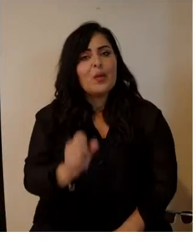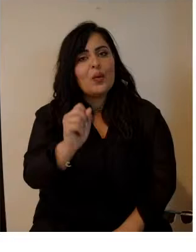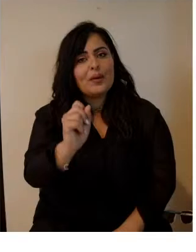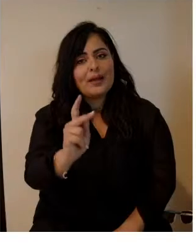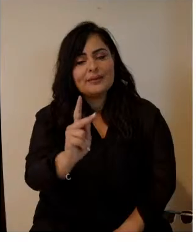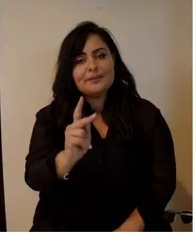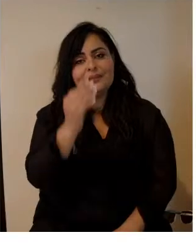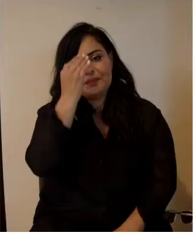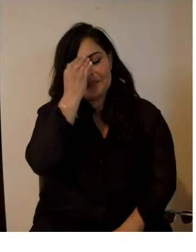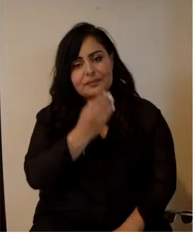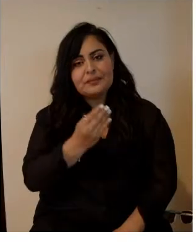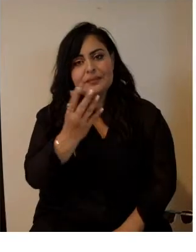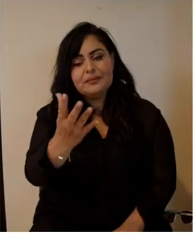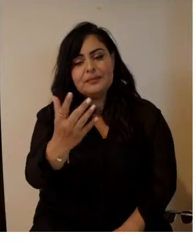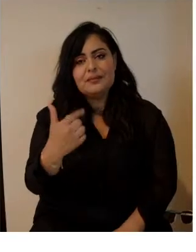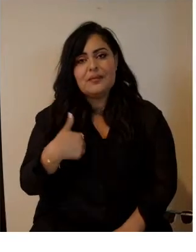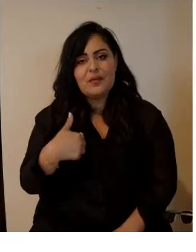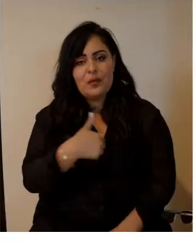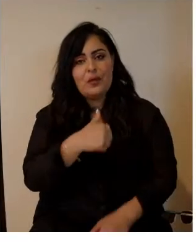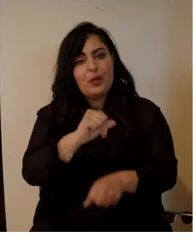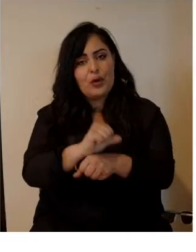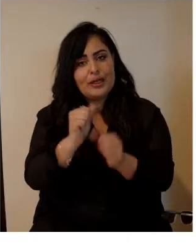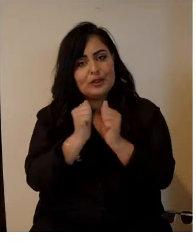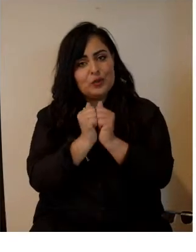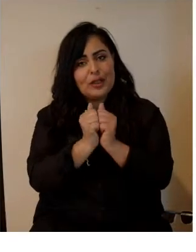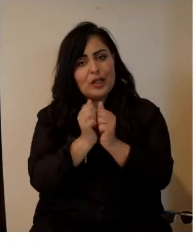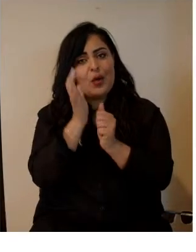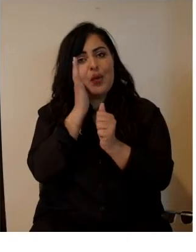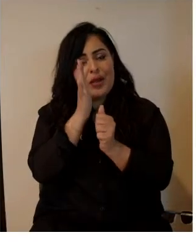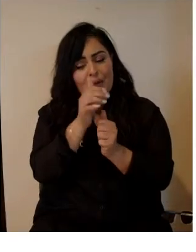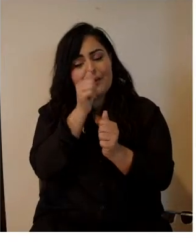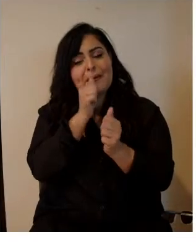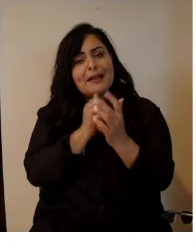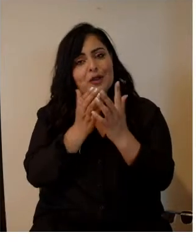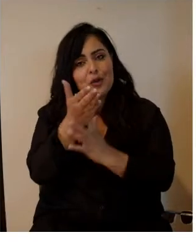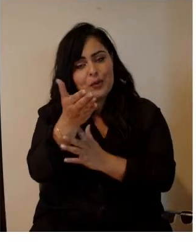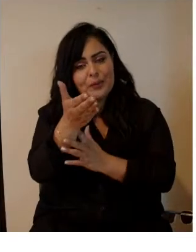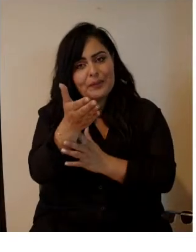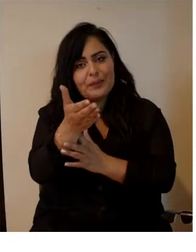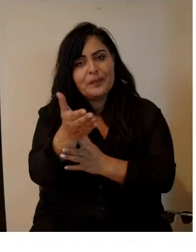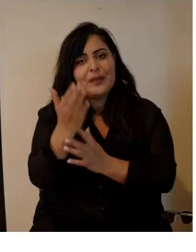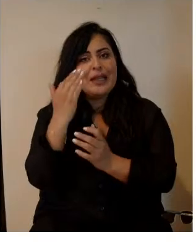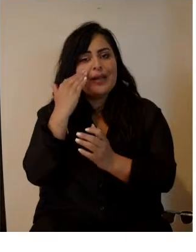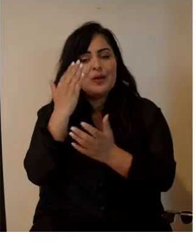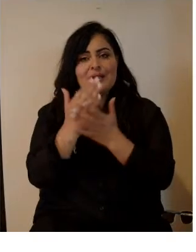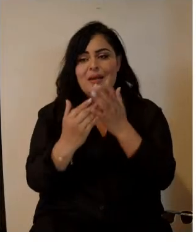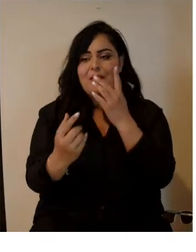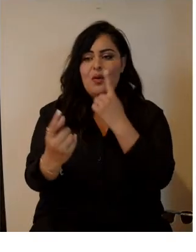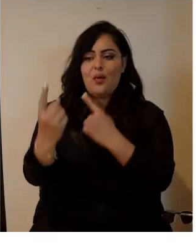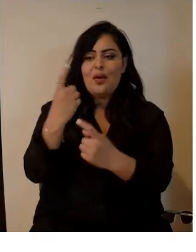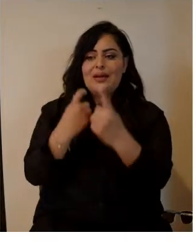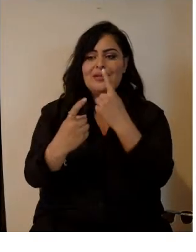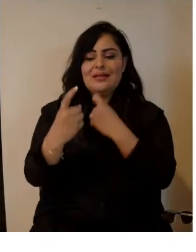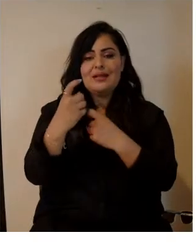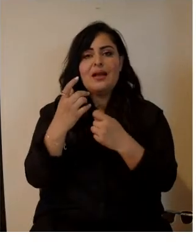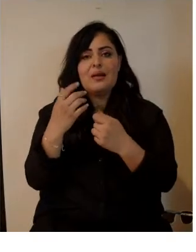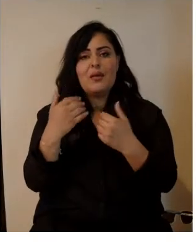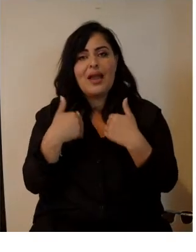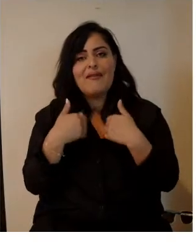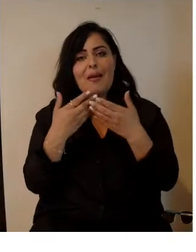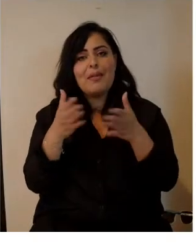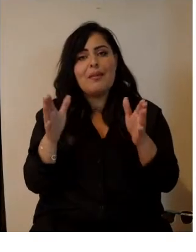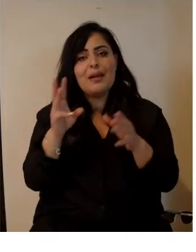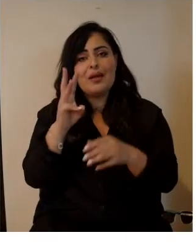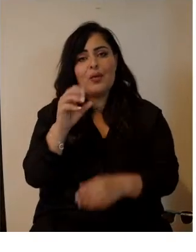want you all to know that working together, we are going to get through this. And I know there are questions that came in. We've got Public Works here talking about